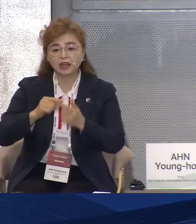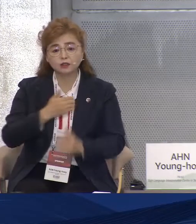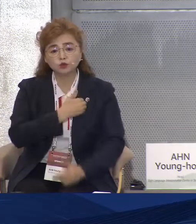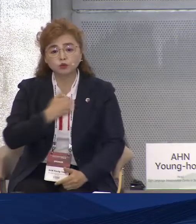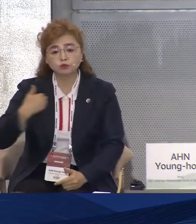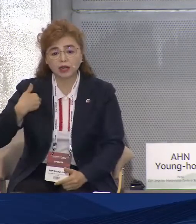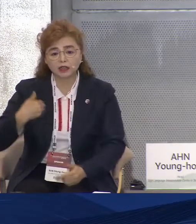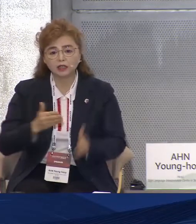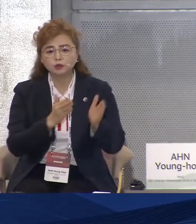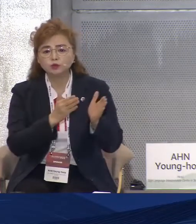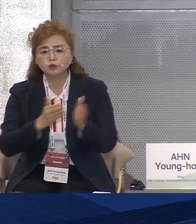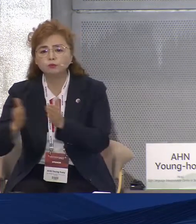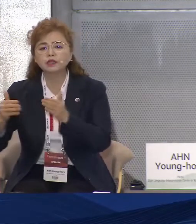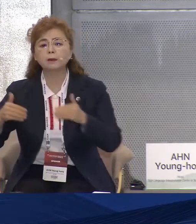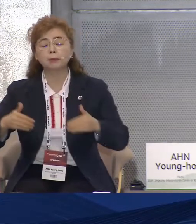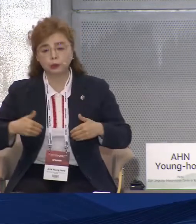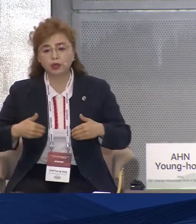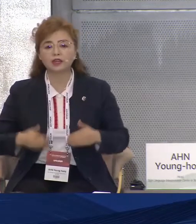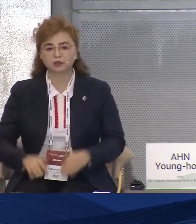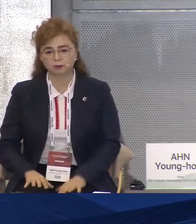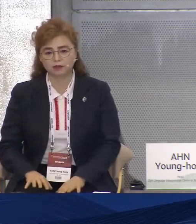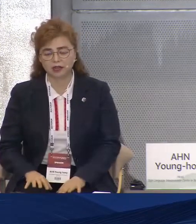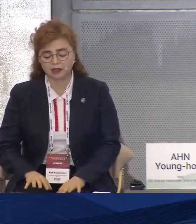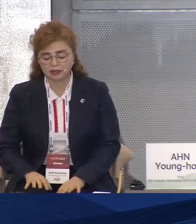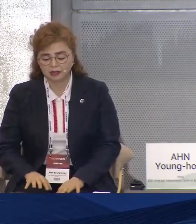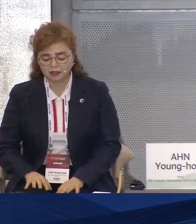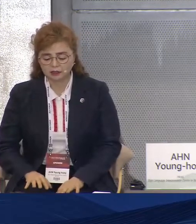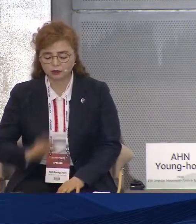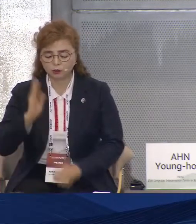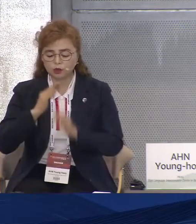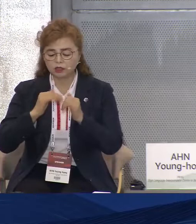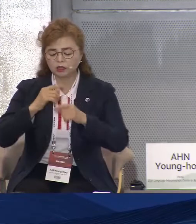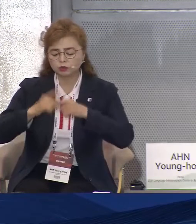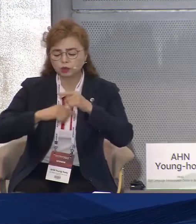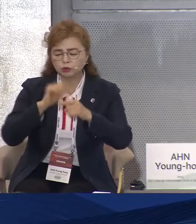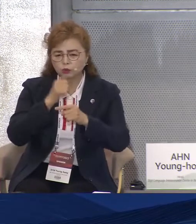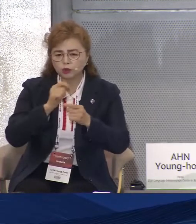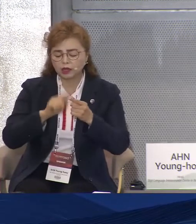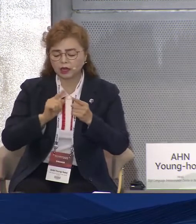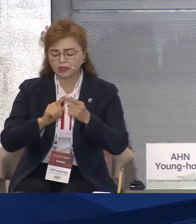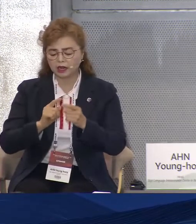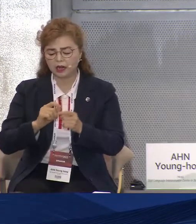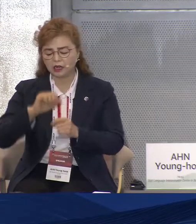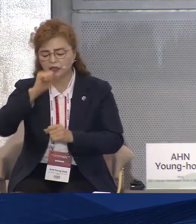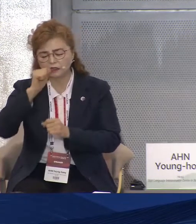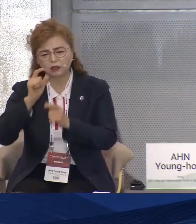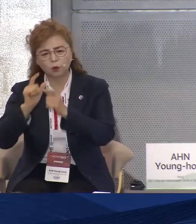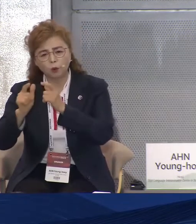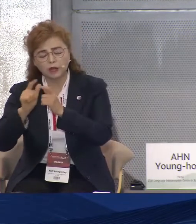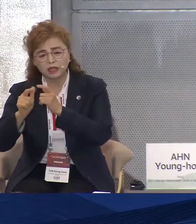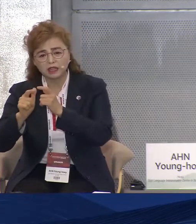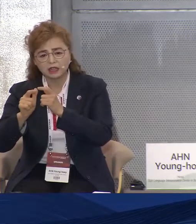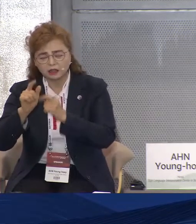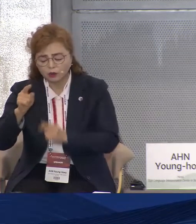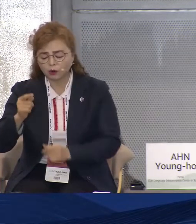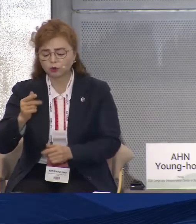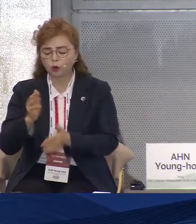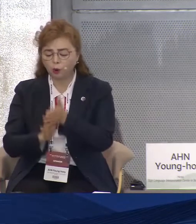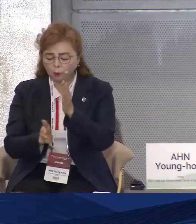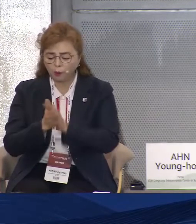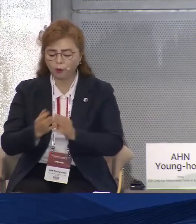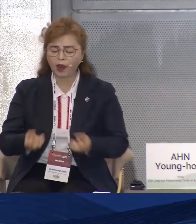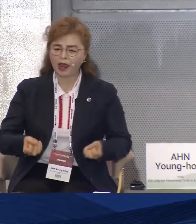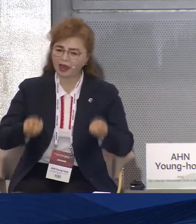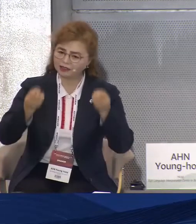and we have to have institutions and budget for that. And for the people with hearing